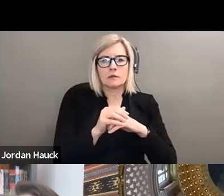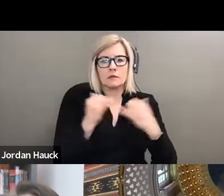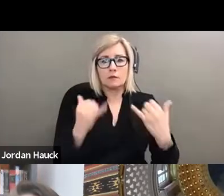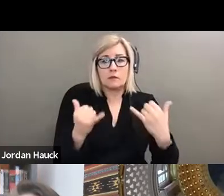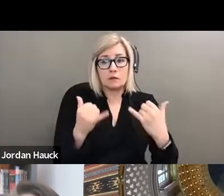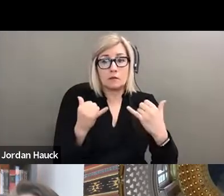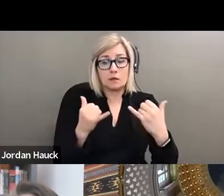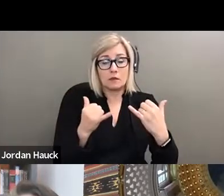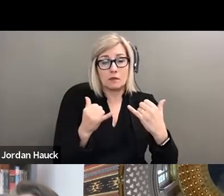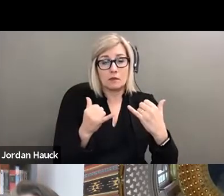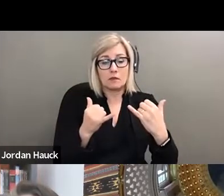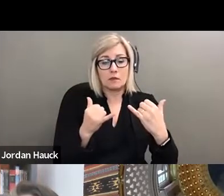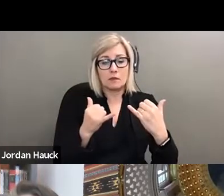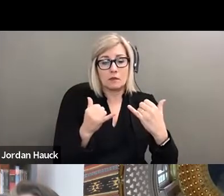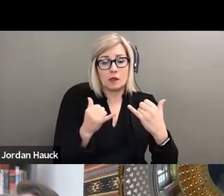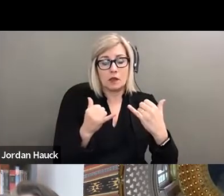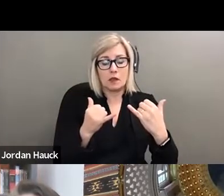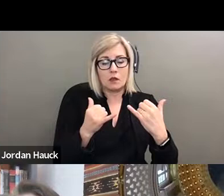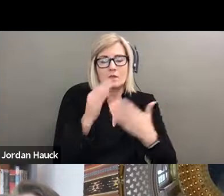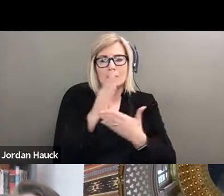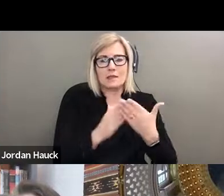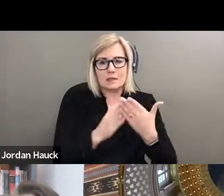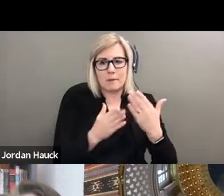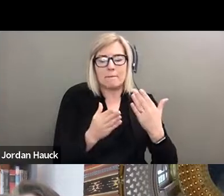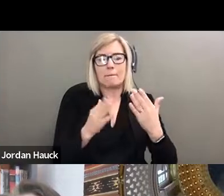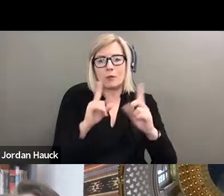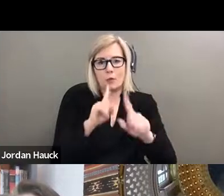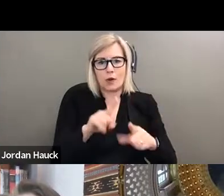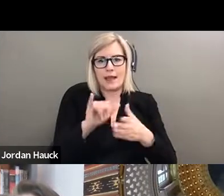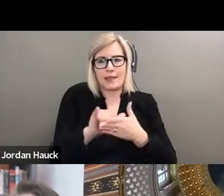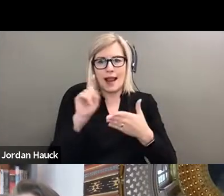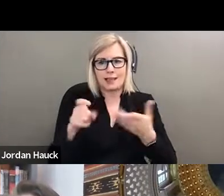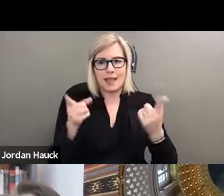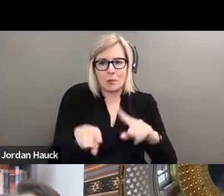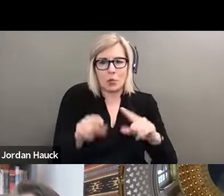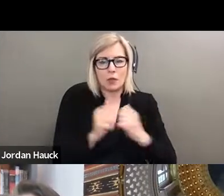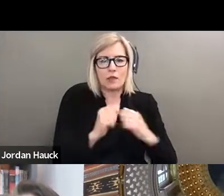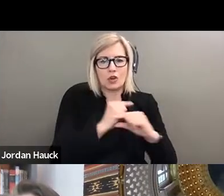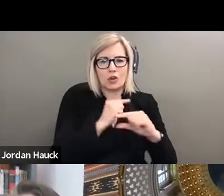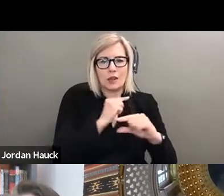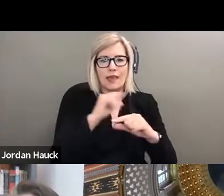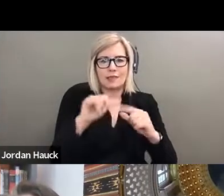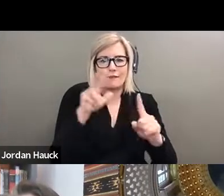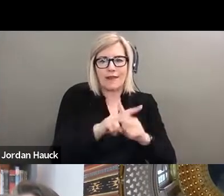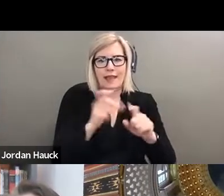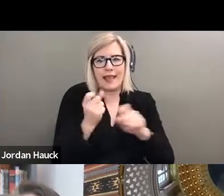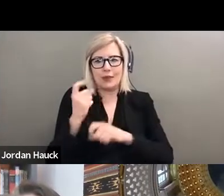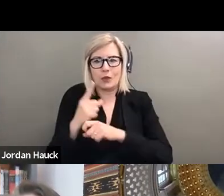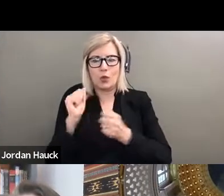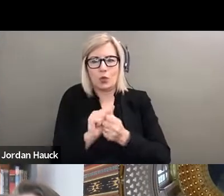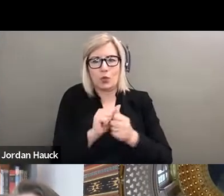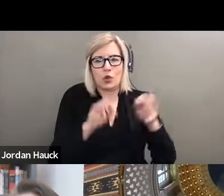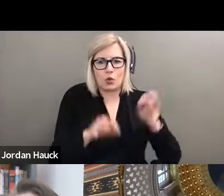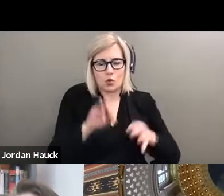some enhanced reporting that has to happen by the guardian to file with annually with the court. So an initial one and then